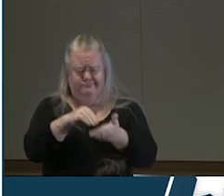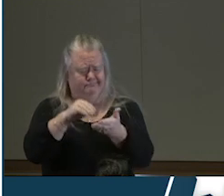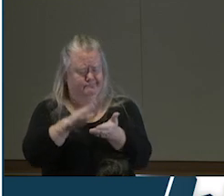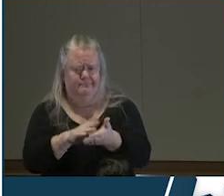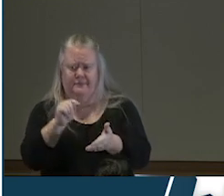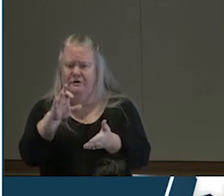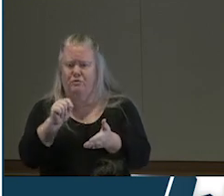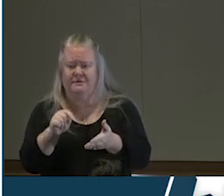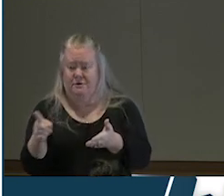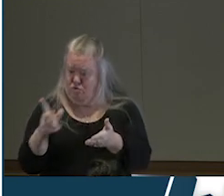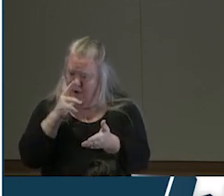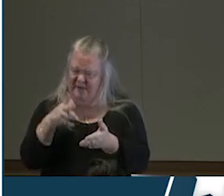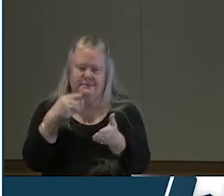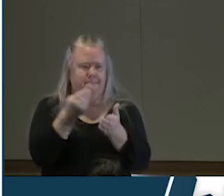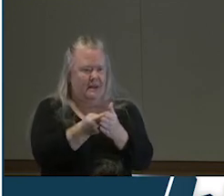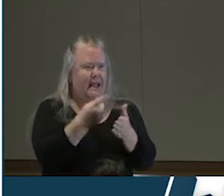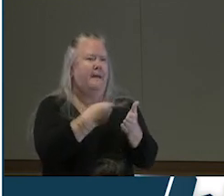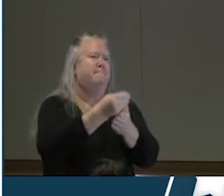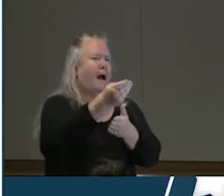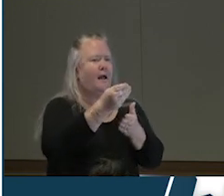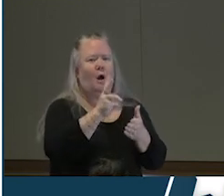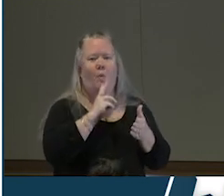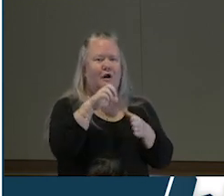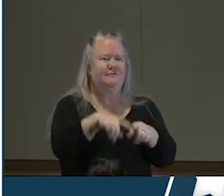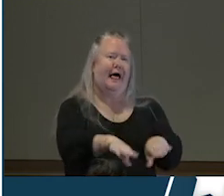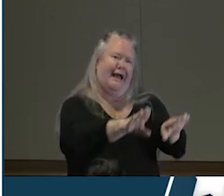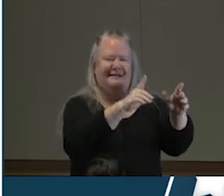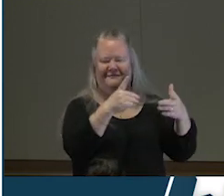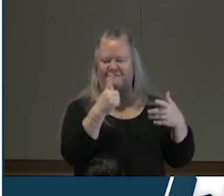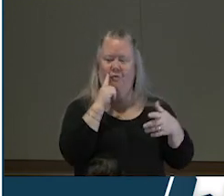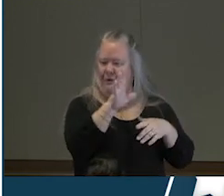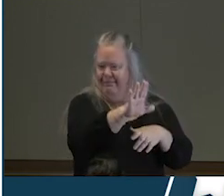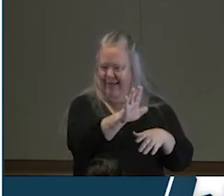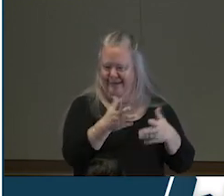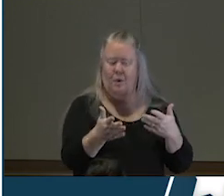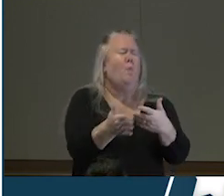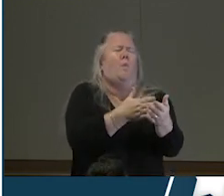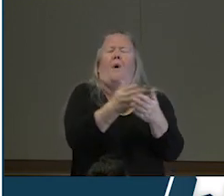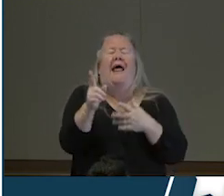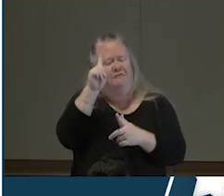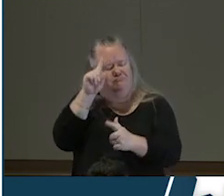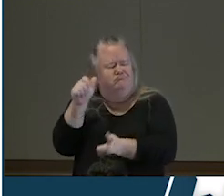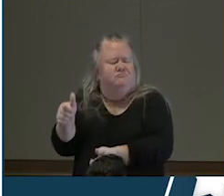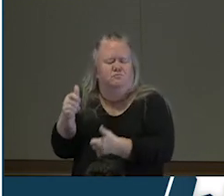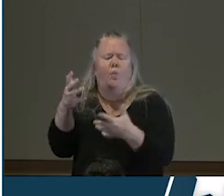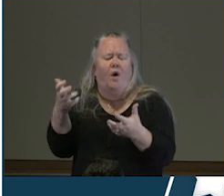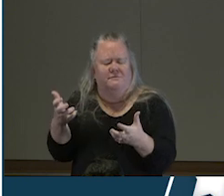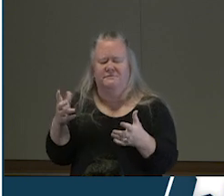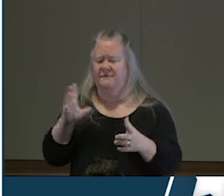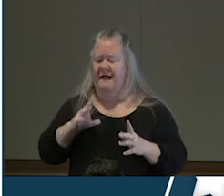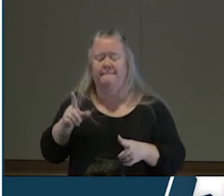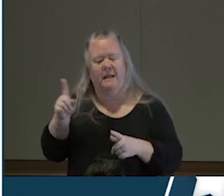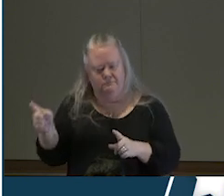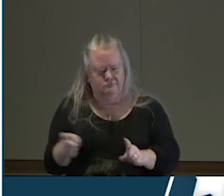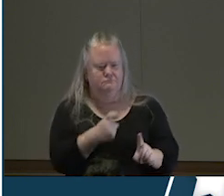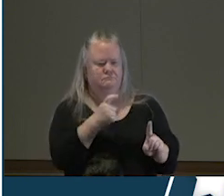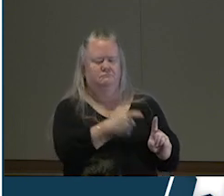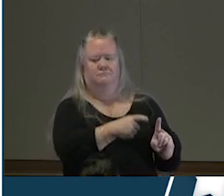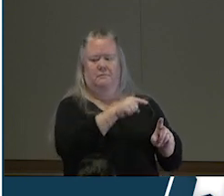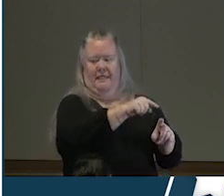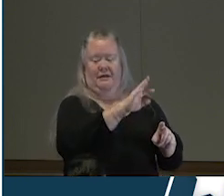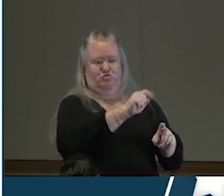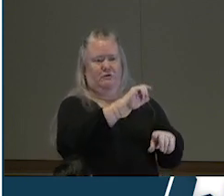the trust. Grandma's money's got to buy a water slide for the pool. Like, it can be whatever she wants. It has to go to that trust.